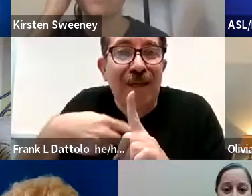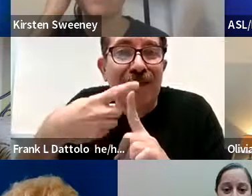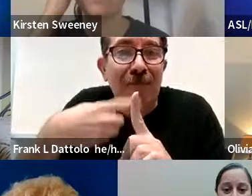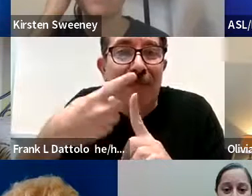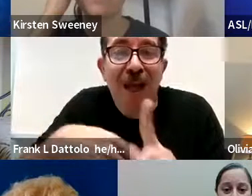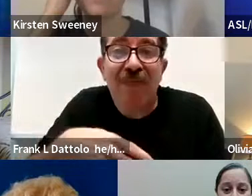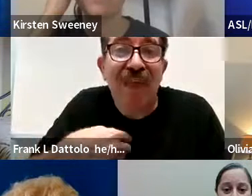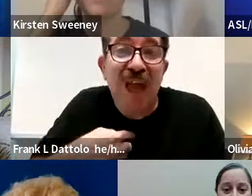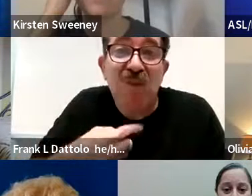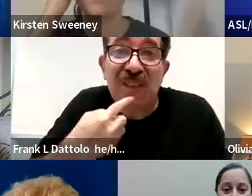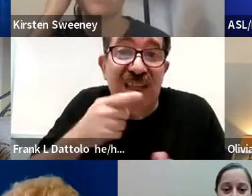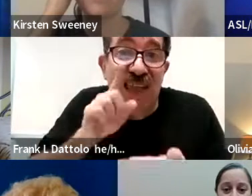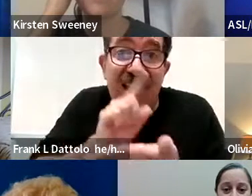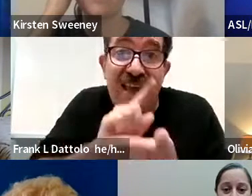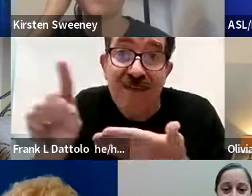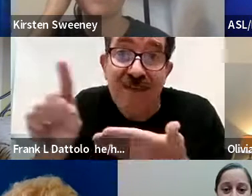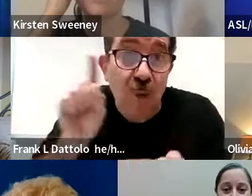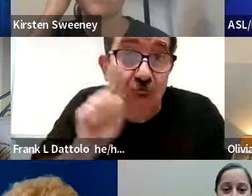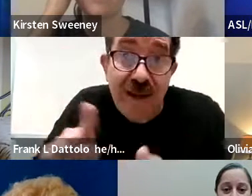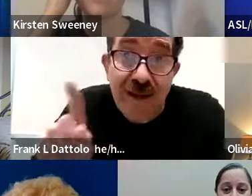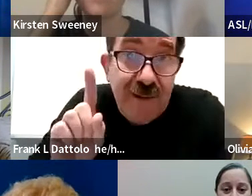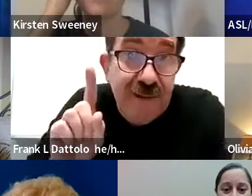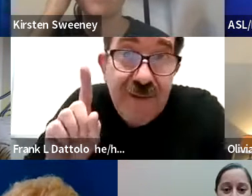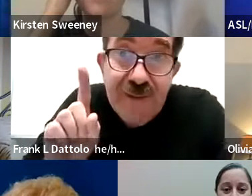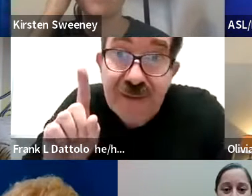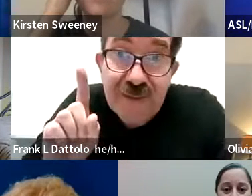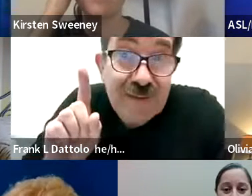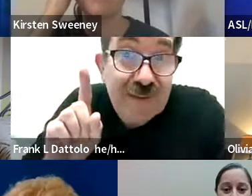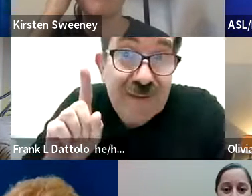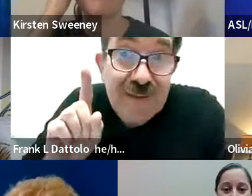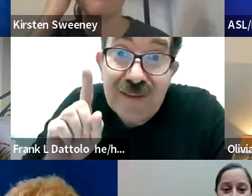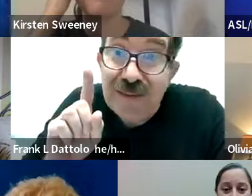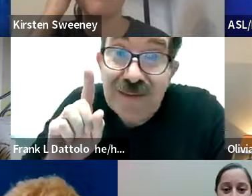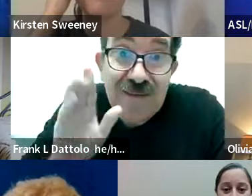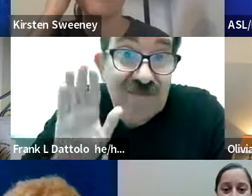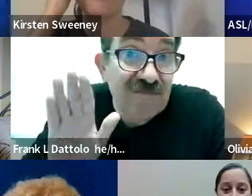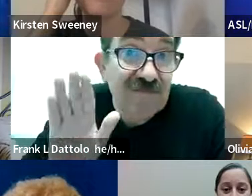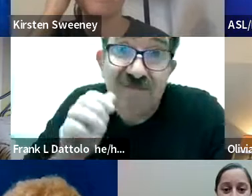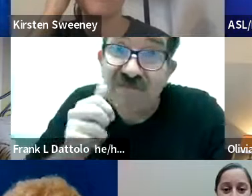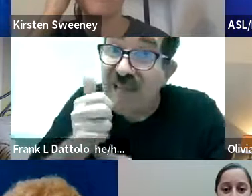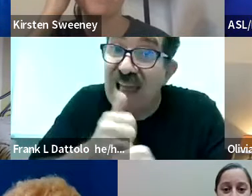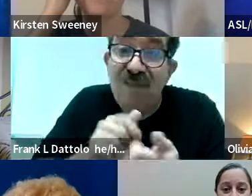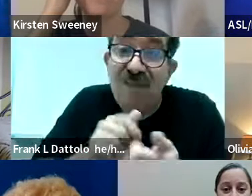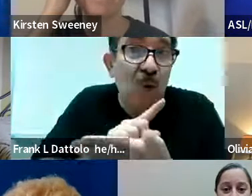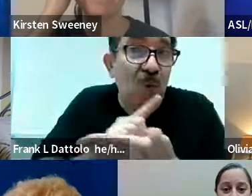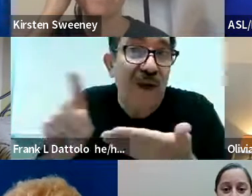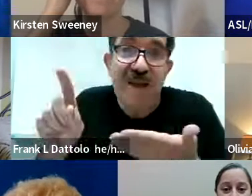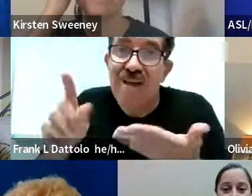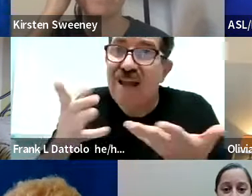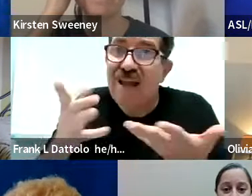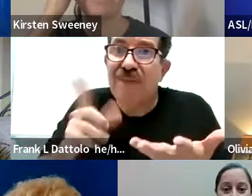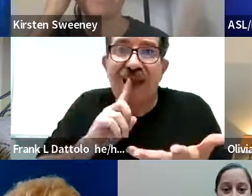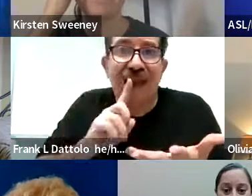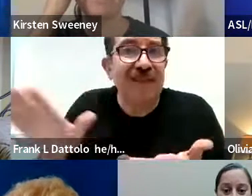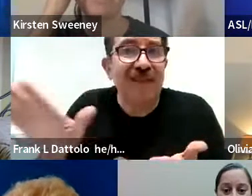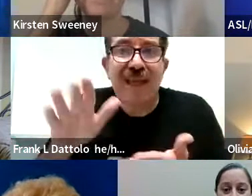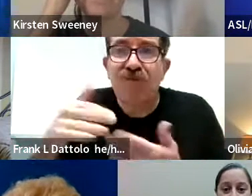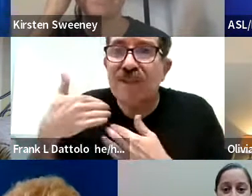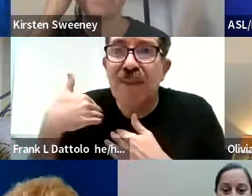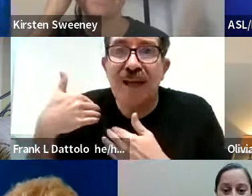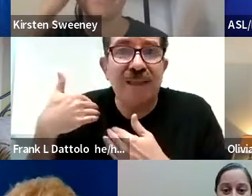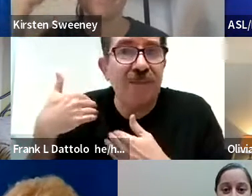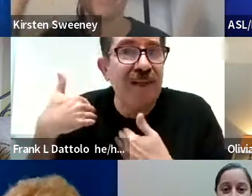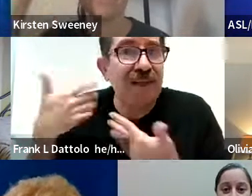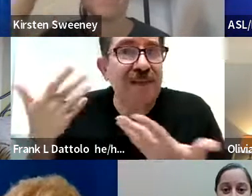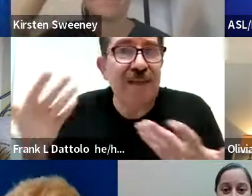very nicely that you say they should check the equipment every month. I would say every week, that it should be built into the schedule weekly.